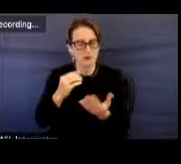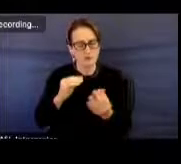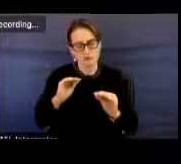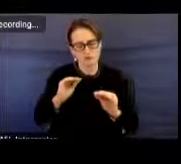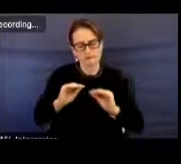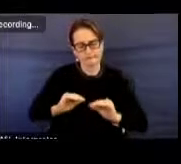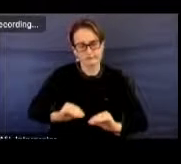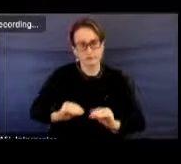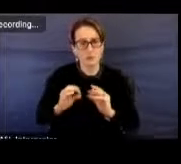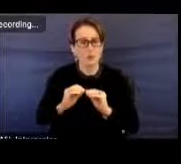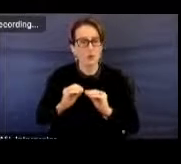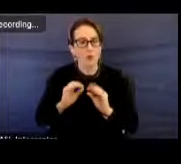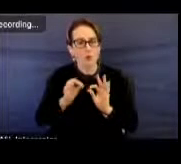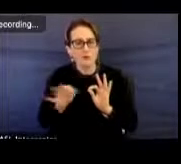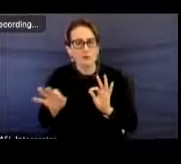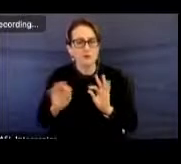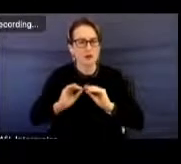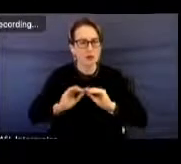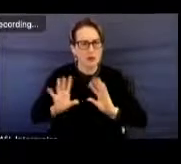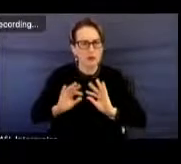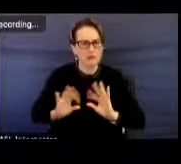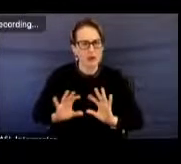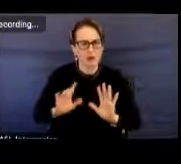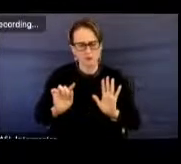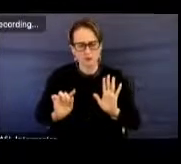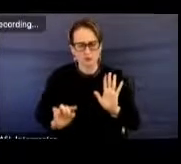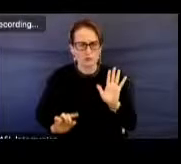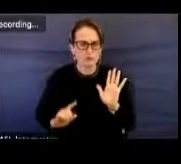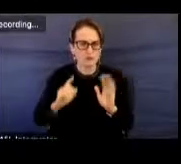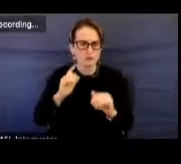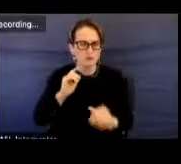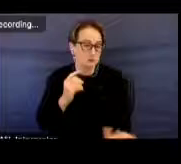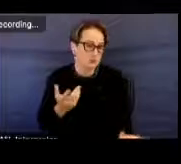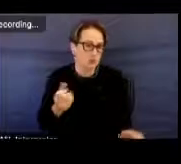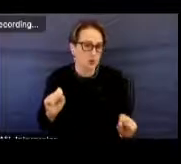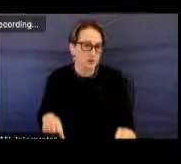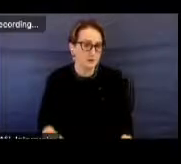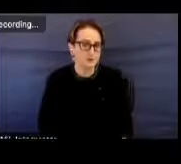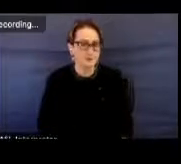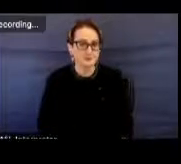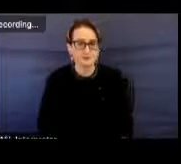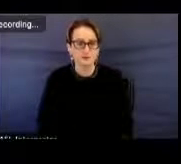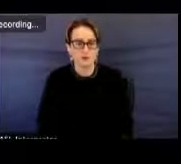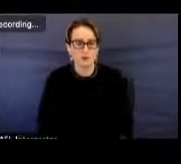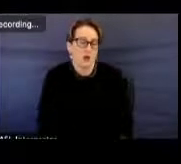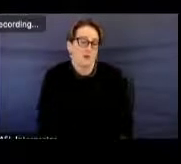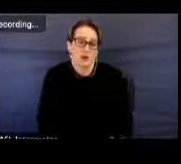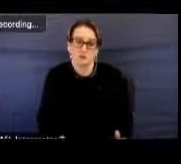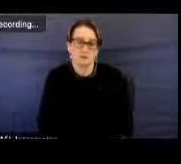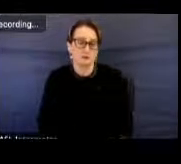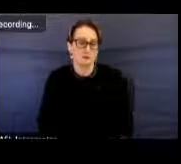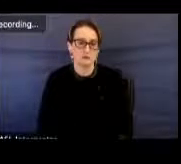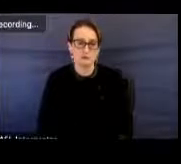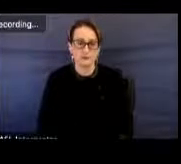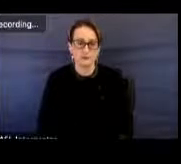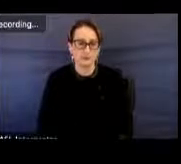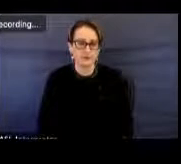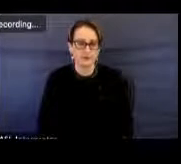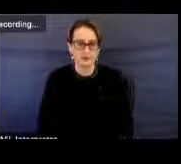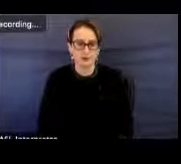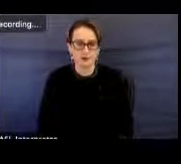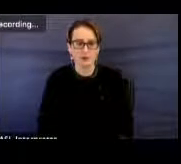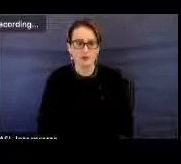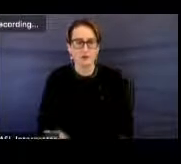some clarifying items. So that's the only